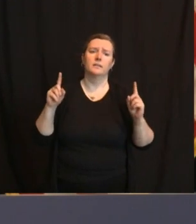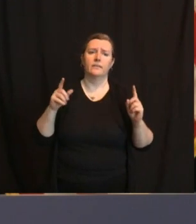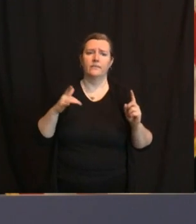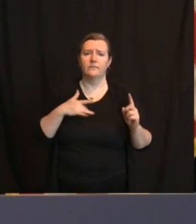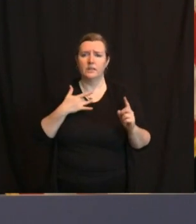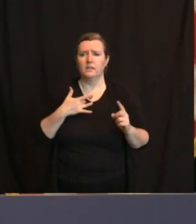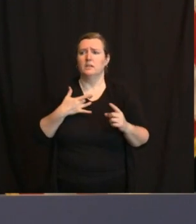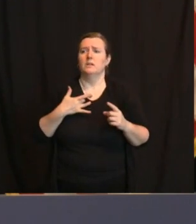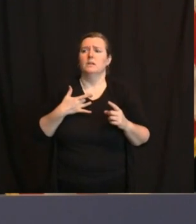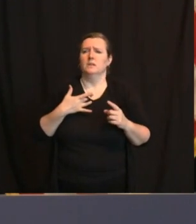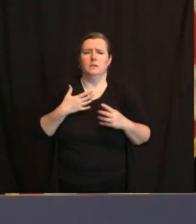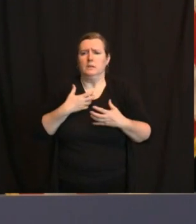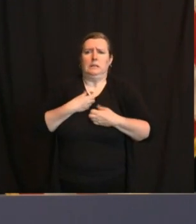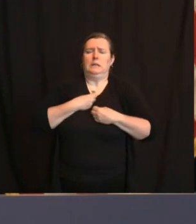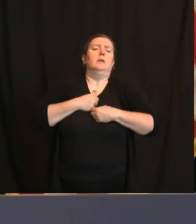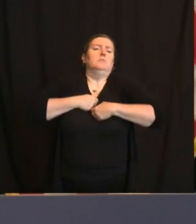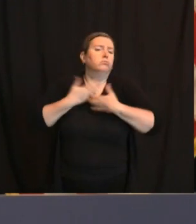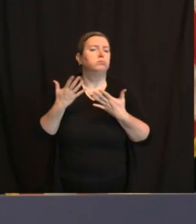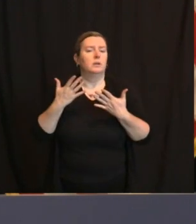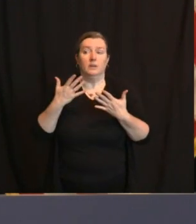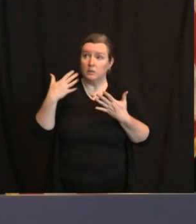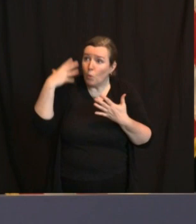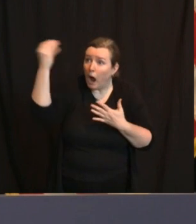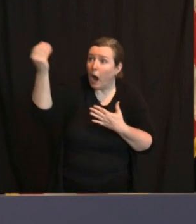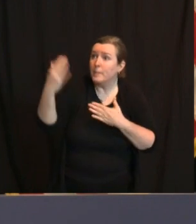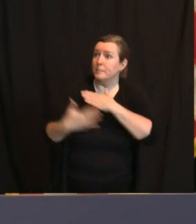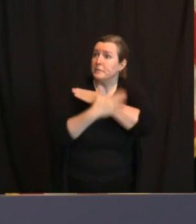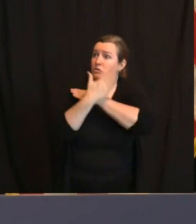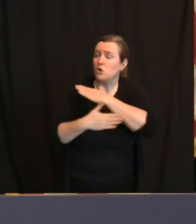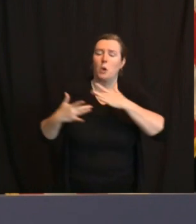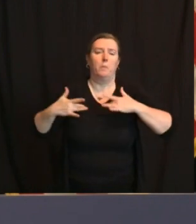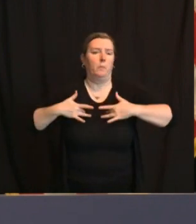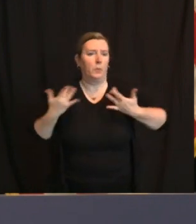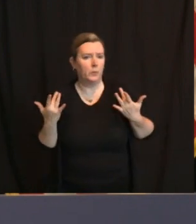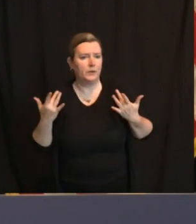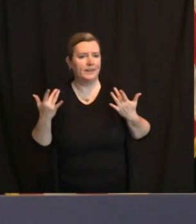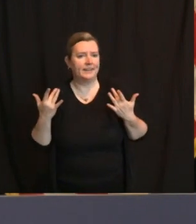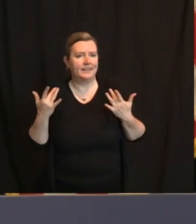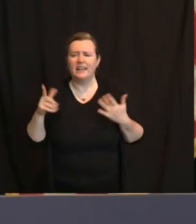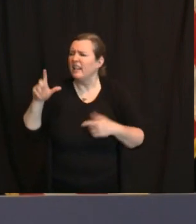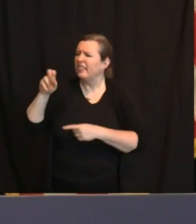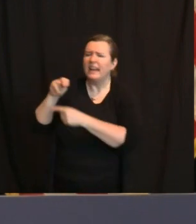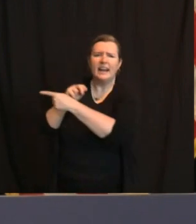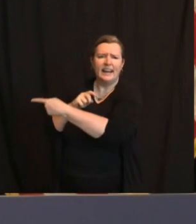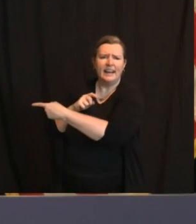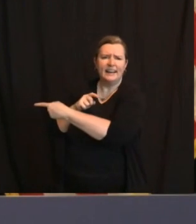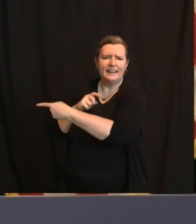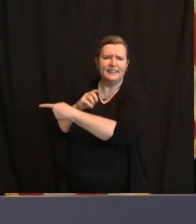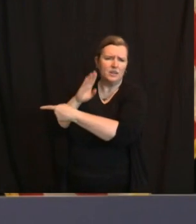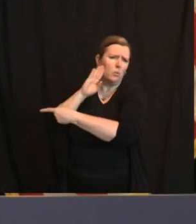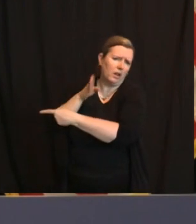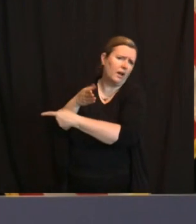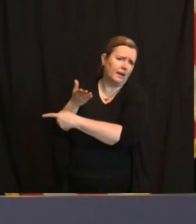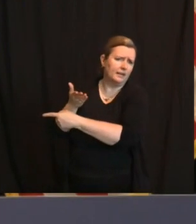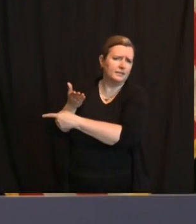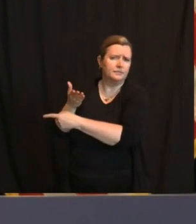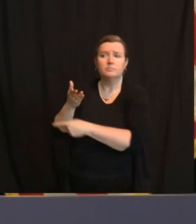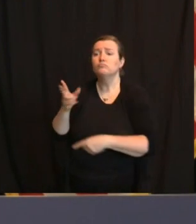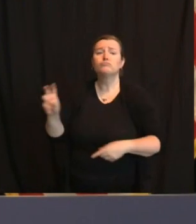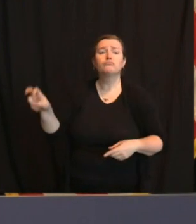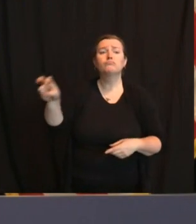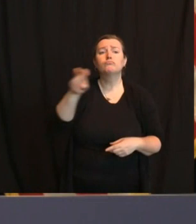having been staying inside for so long? And so, Len, I love the fact you're gonna take it around the track in a few communities this